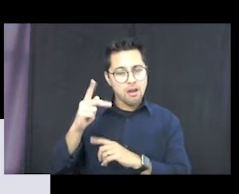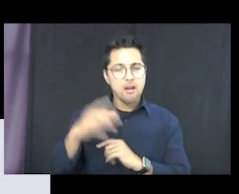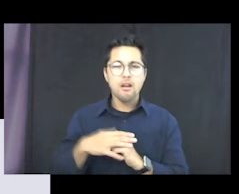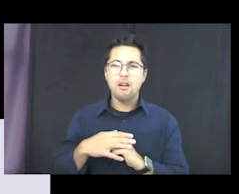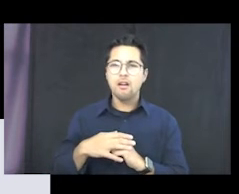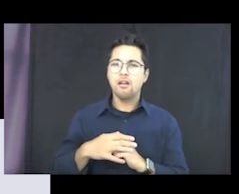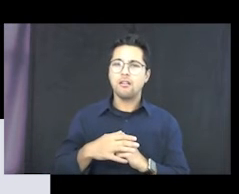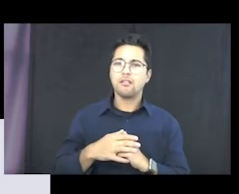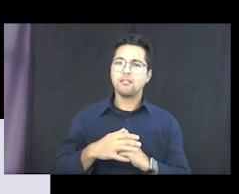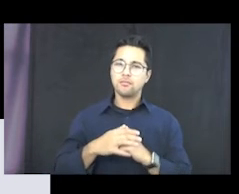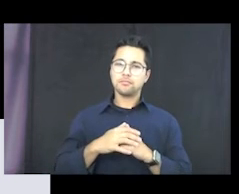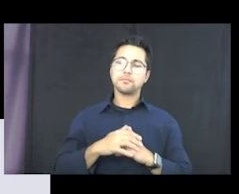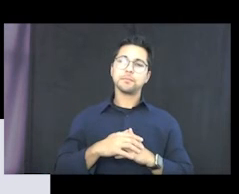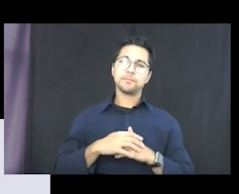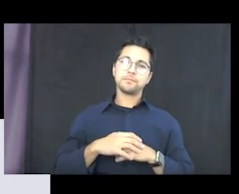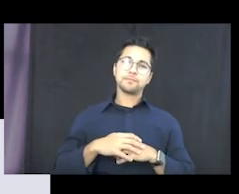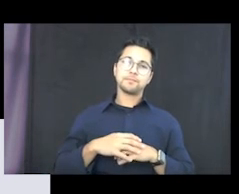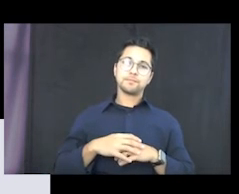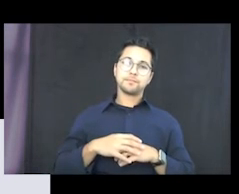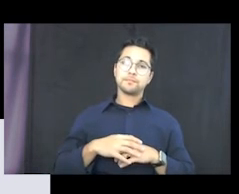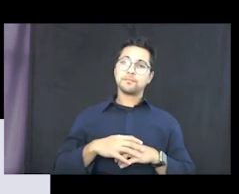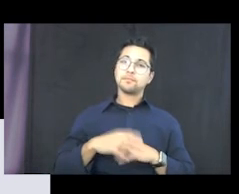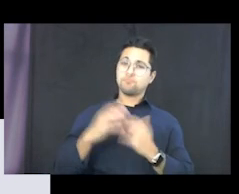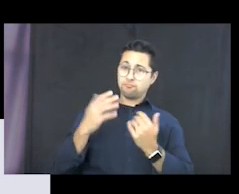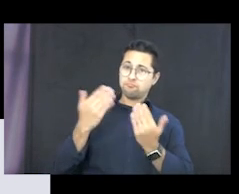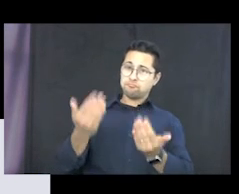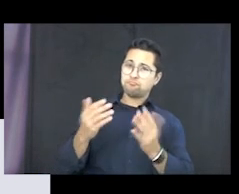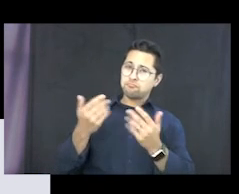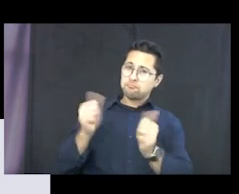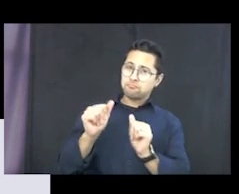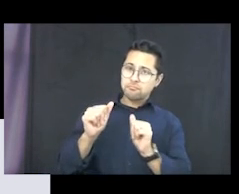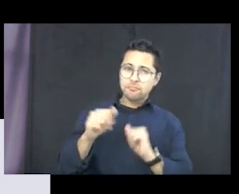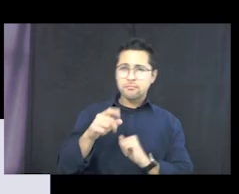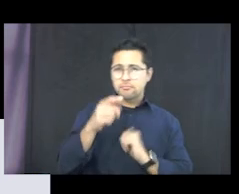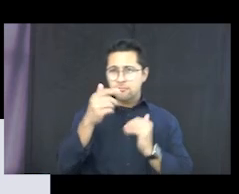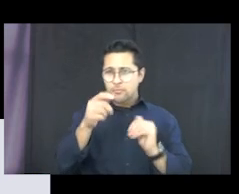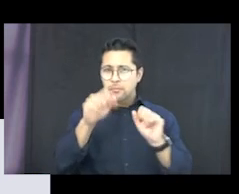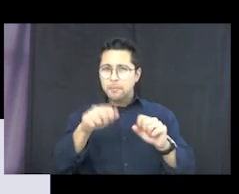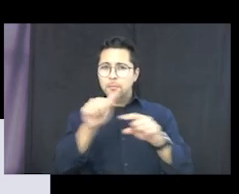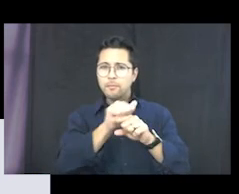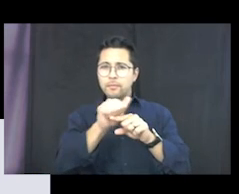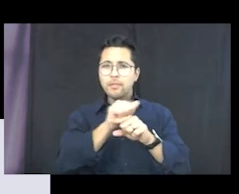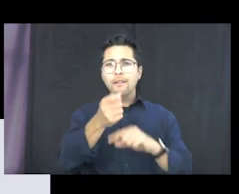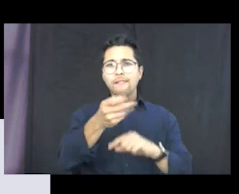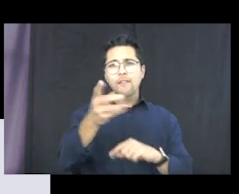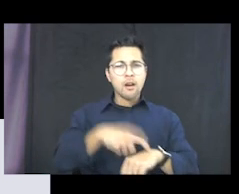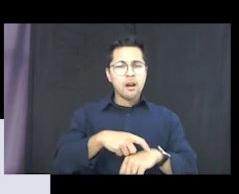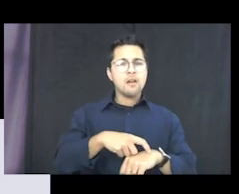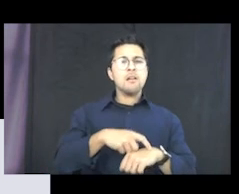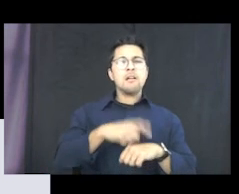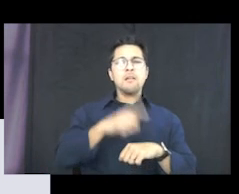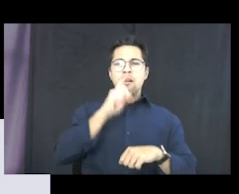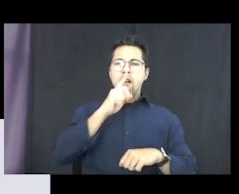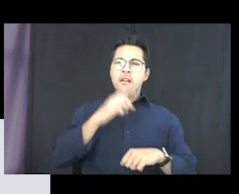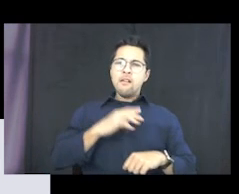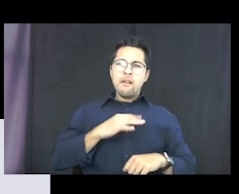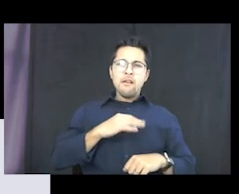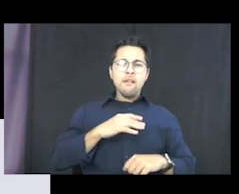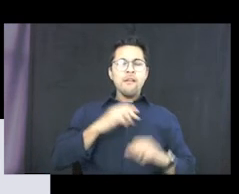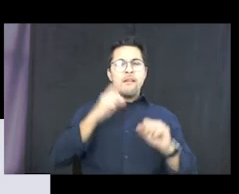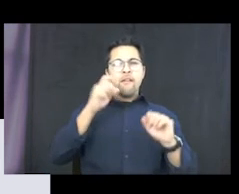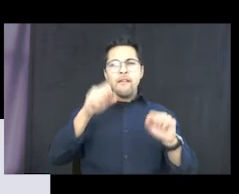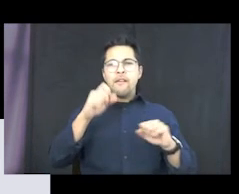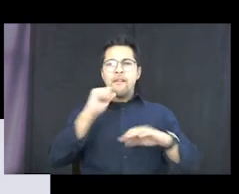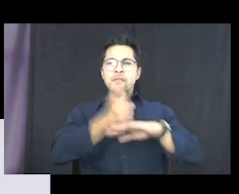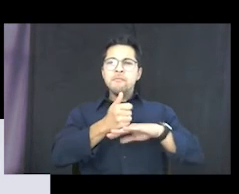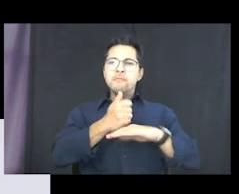a guided access session. Give it a try. You want to practice it a couple times, but it's nice for setting kind